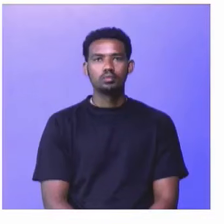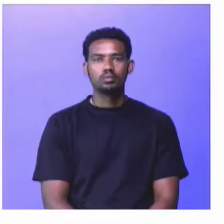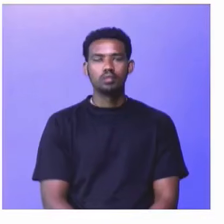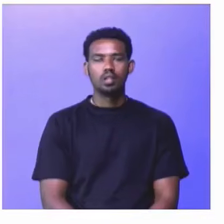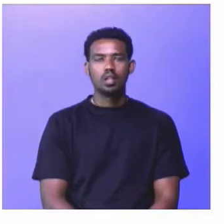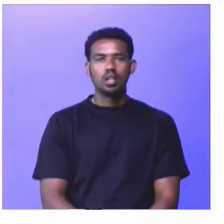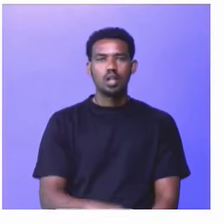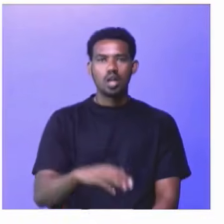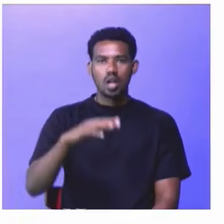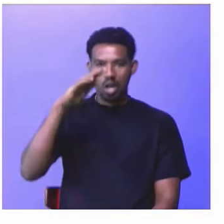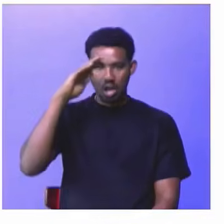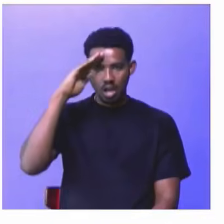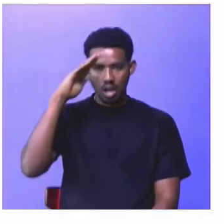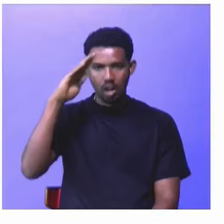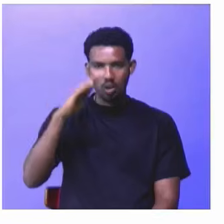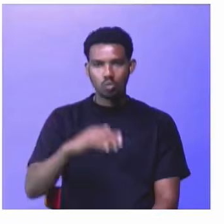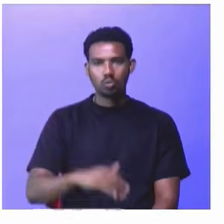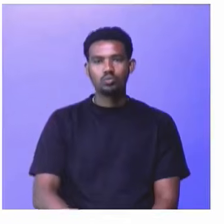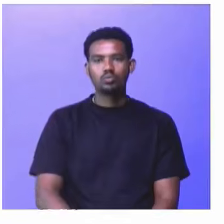Hello.